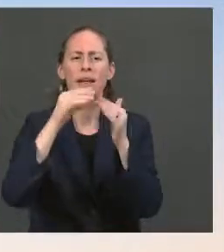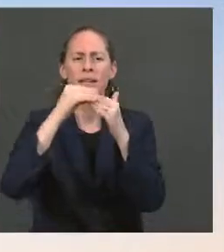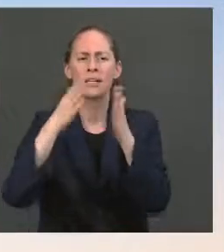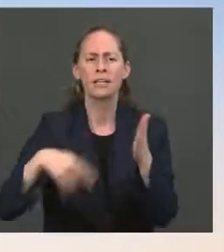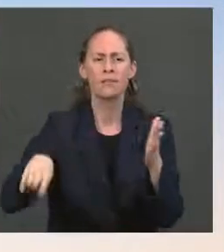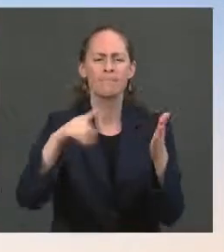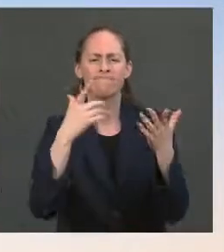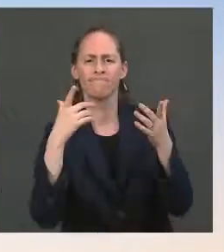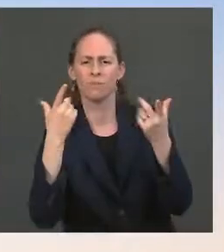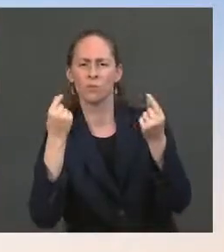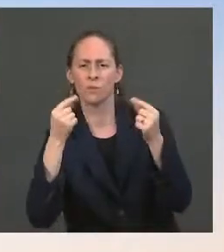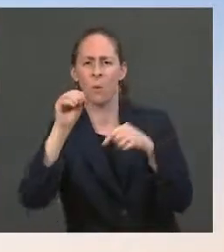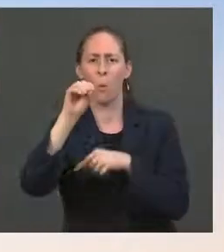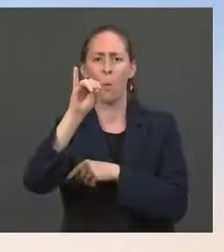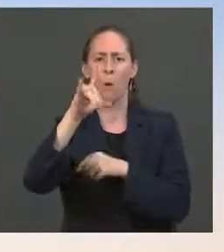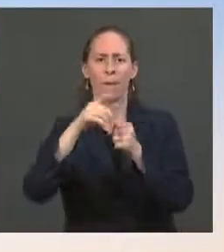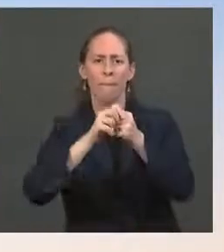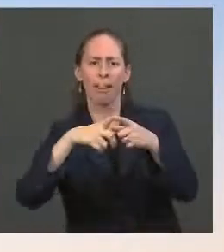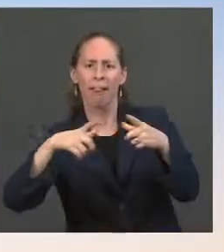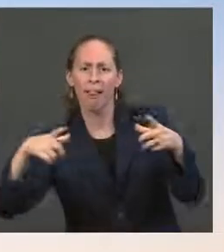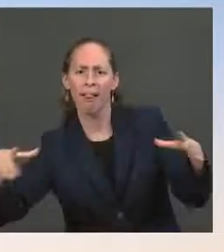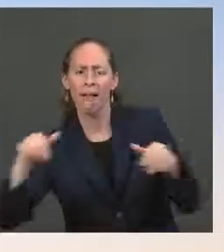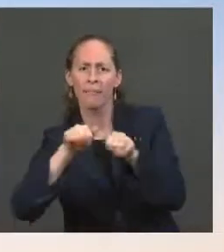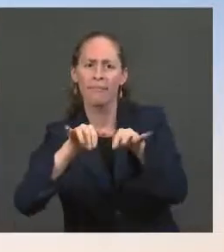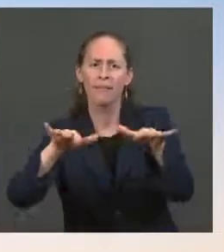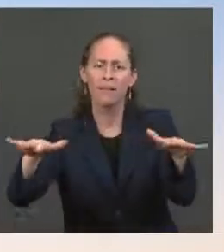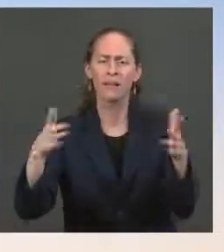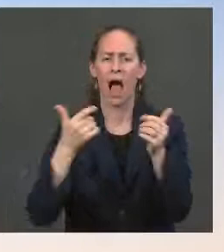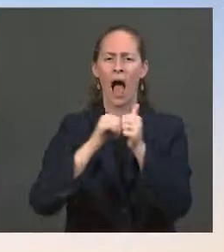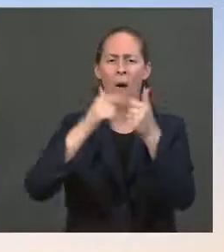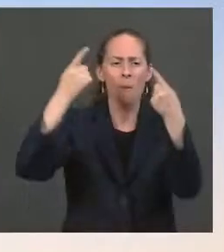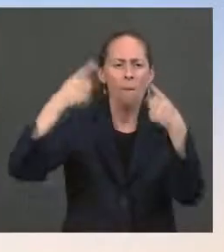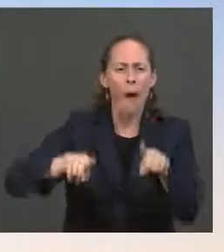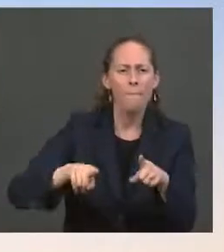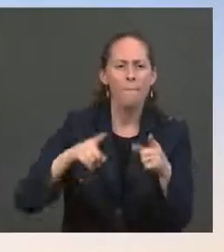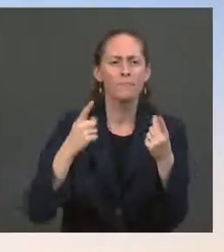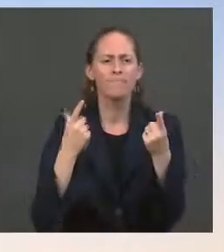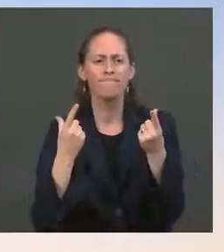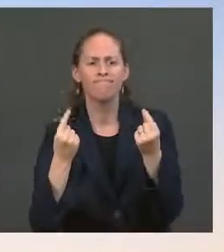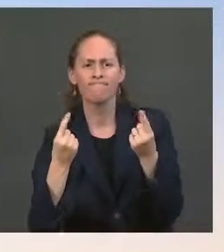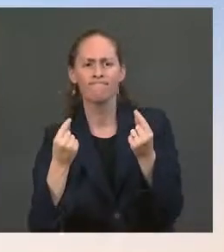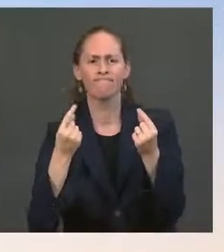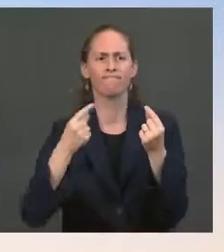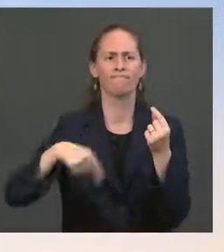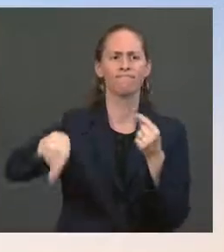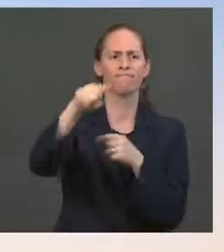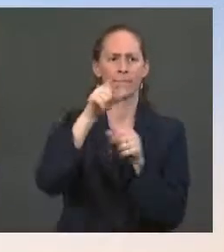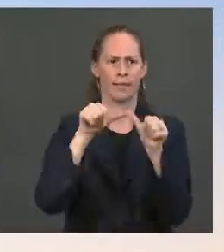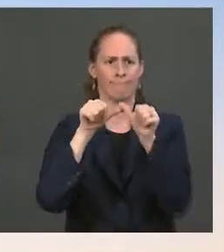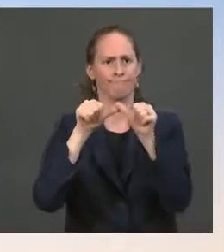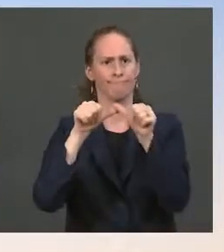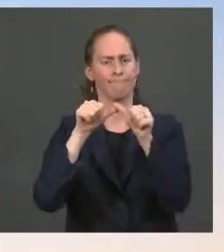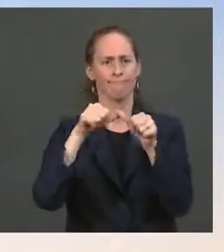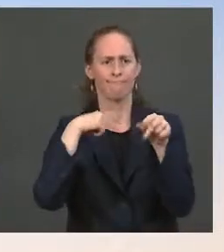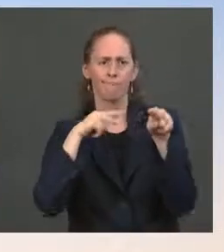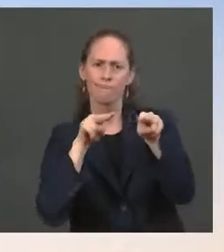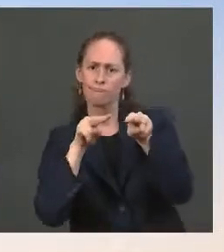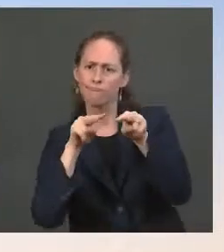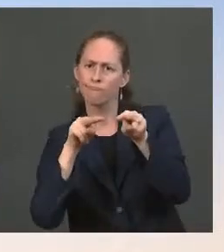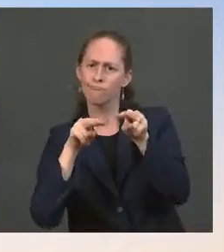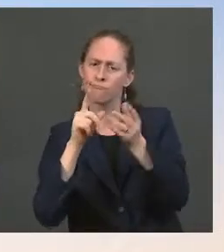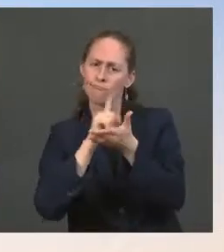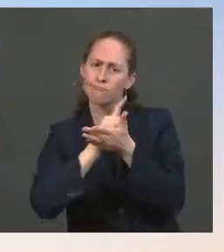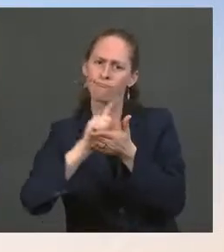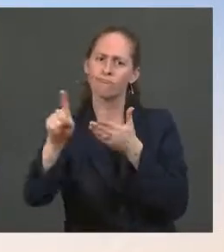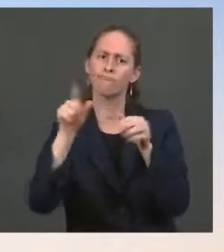address potential causes. The response is currently a 24/7 operation, and response efforts are scheduled to continue until federal and state